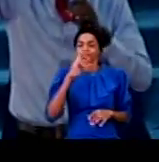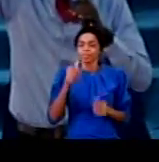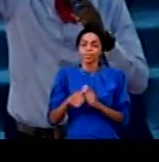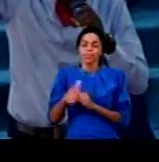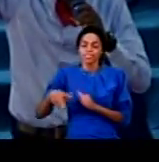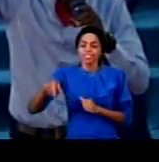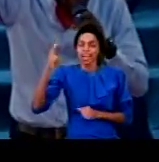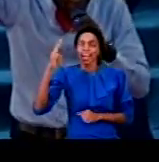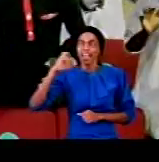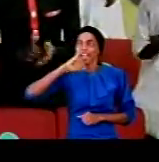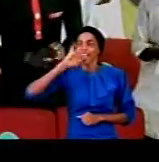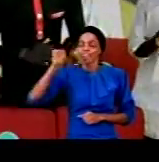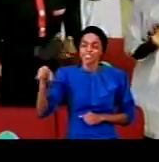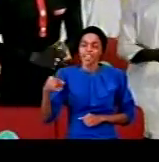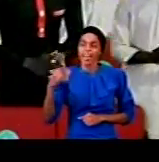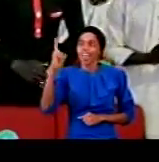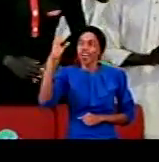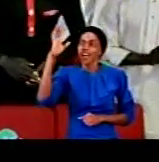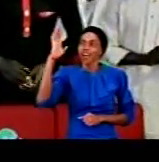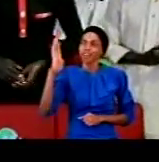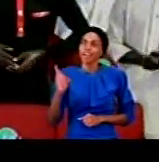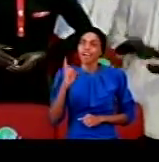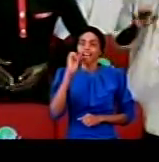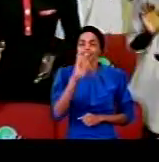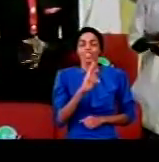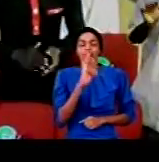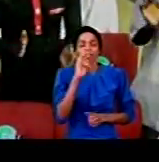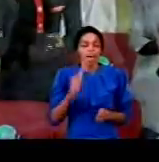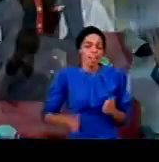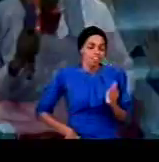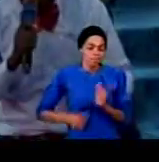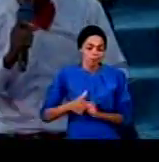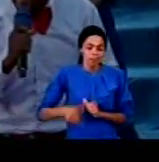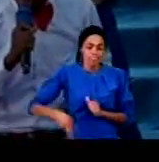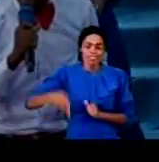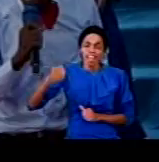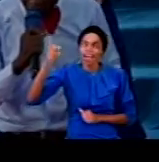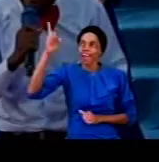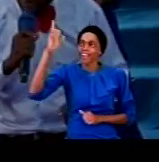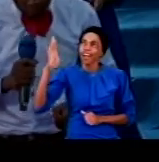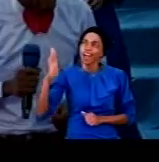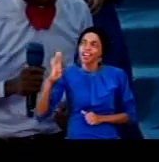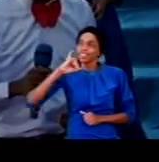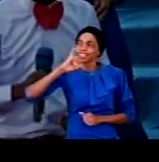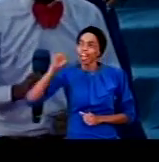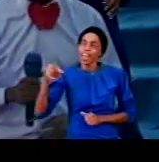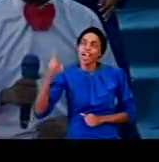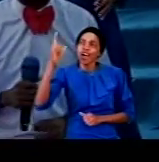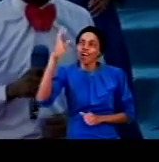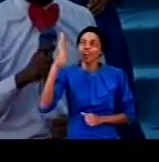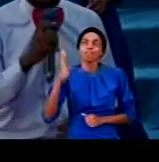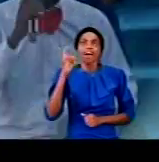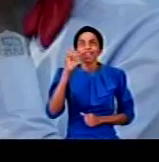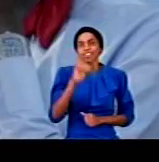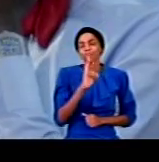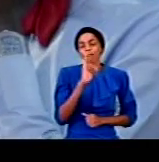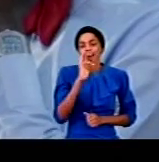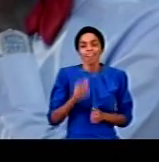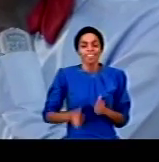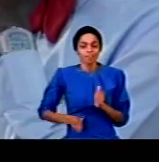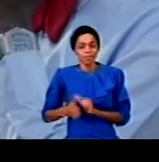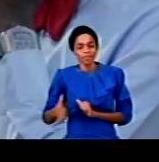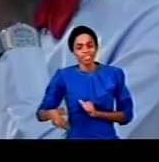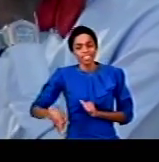High. Jehovah, you are the Most High. Jehovah, you are the Most